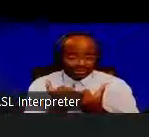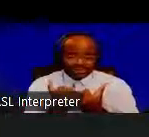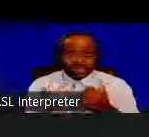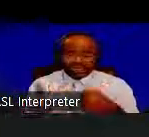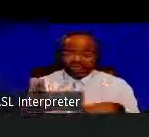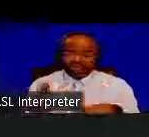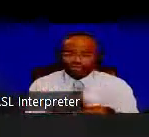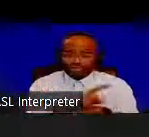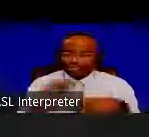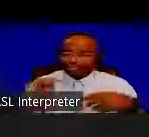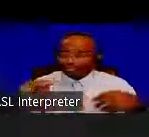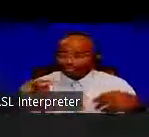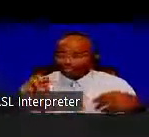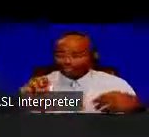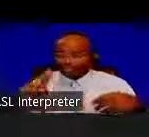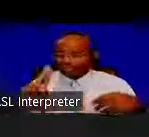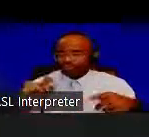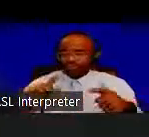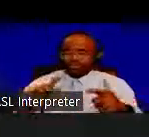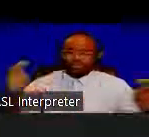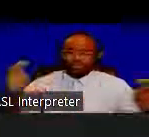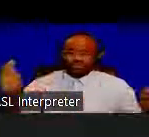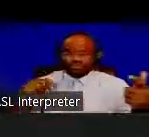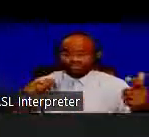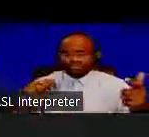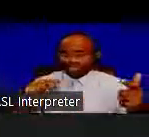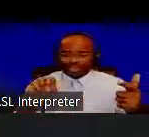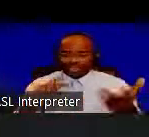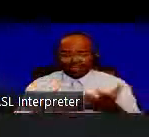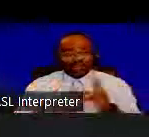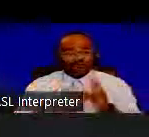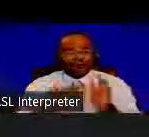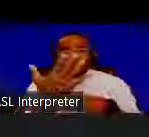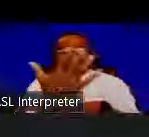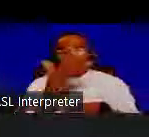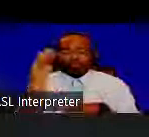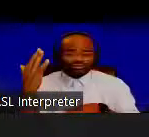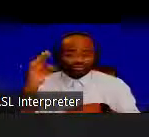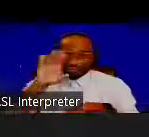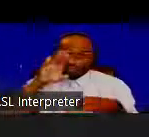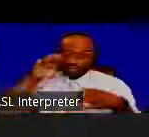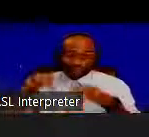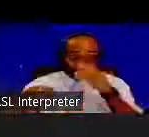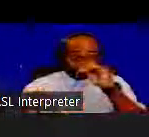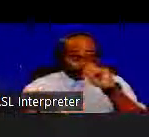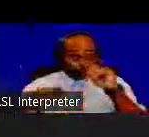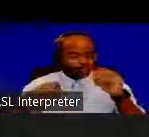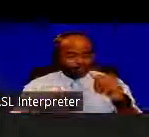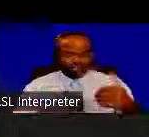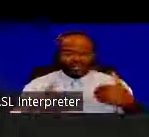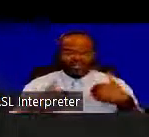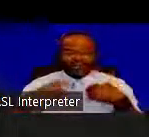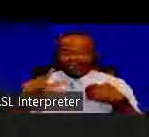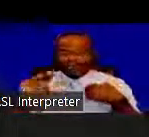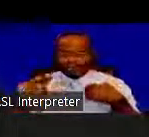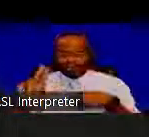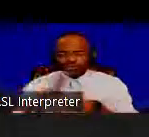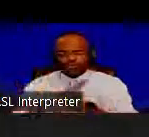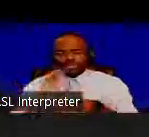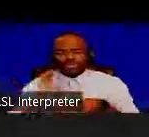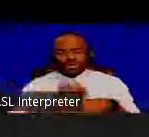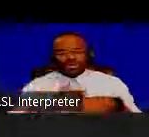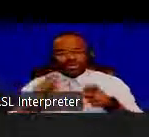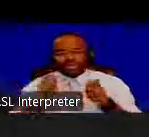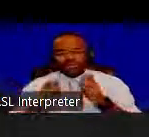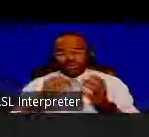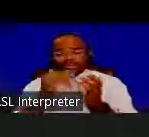menus at larger scale. So for example, in a forestry context, we have land managers using our adaptation